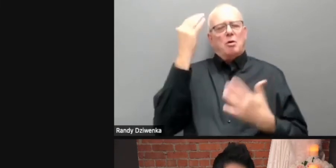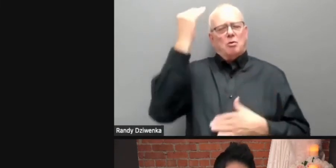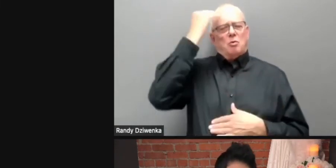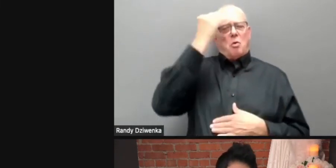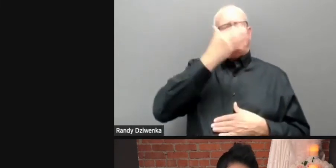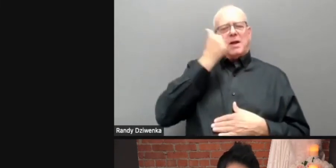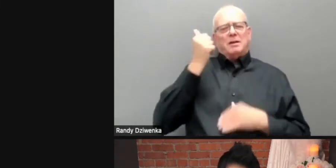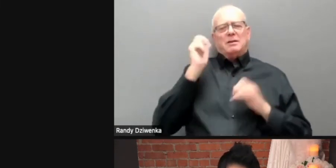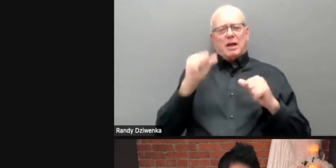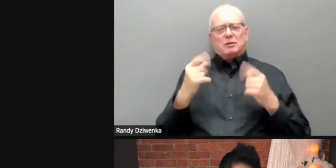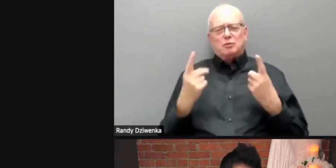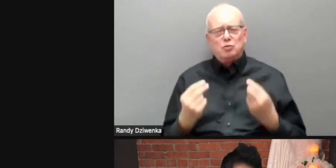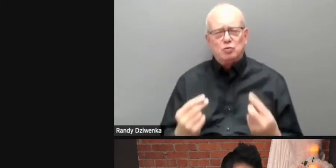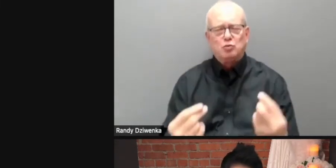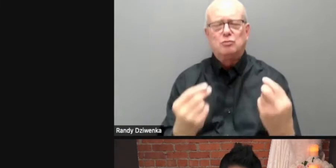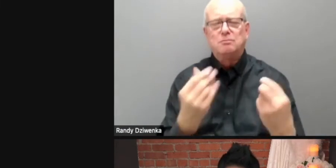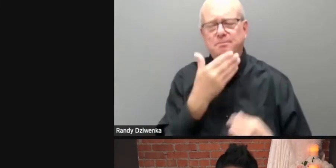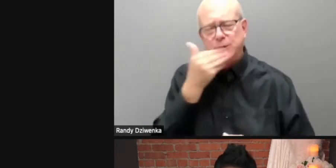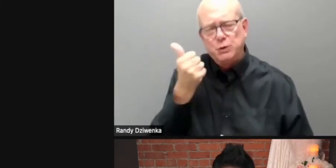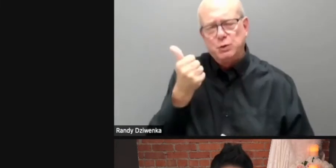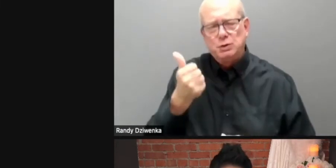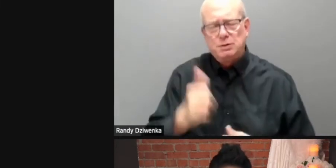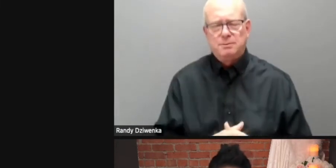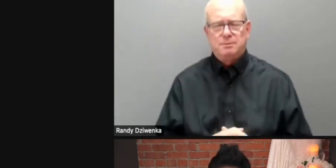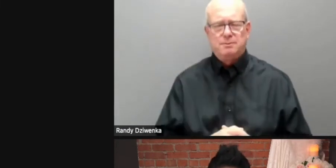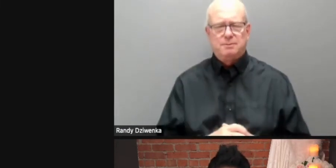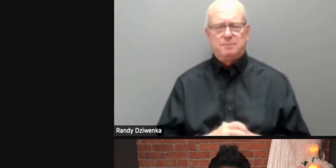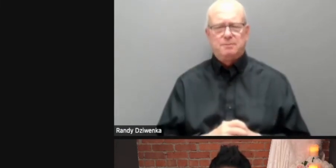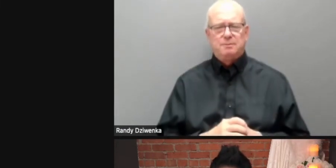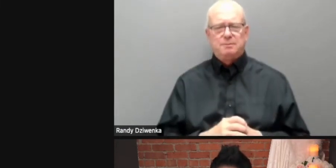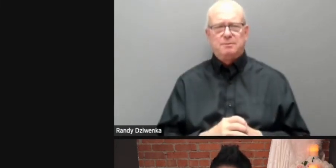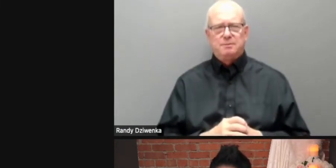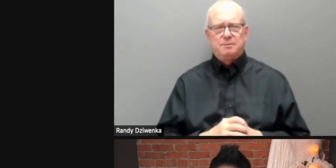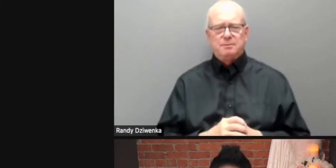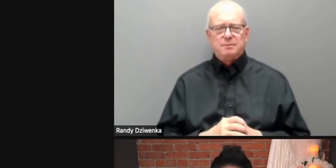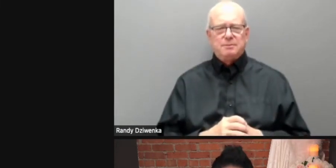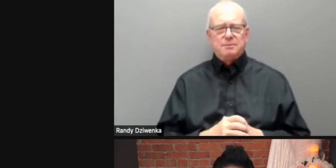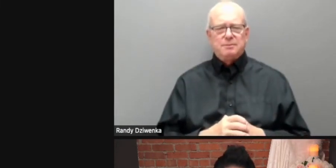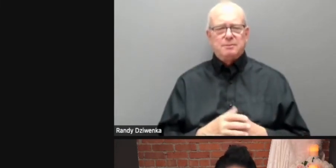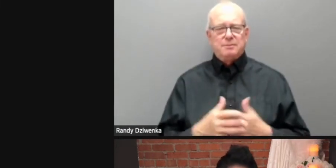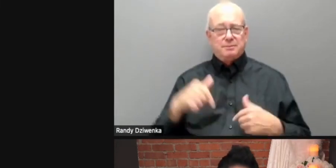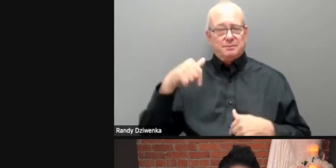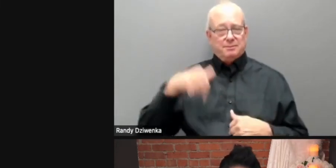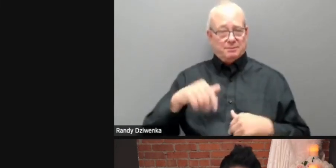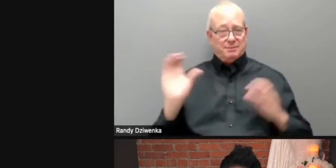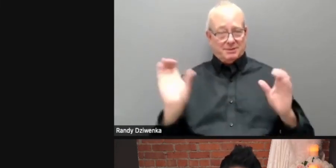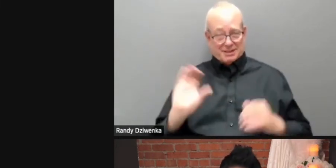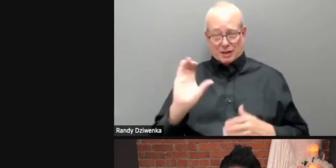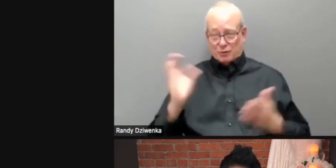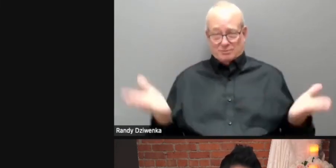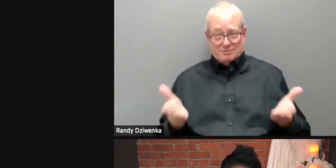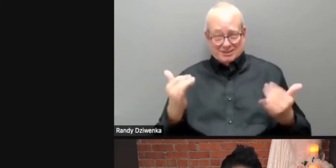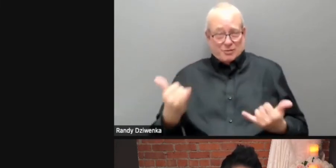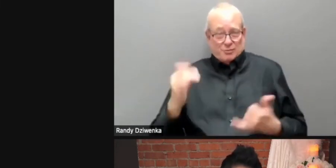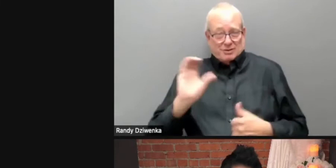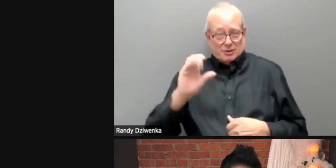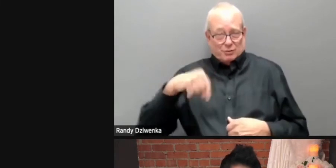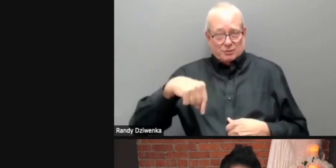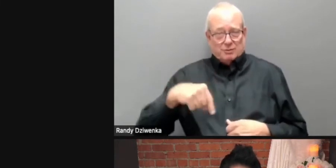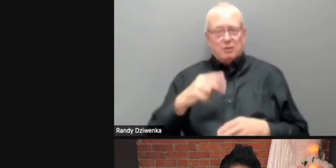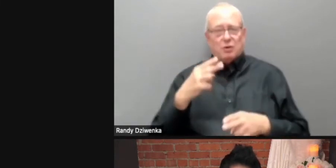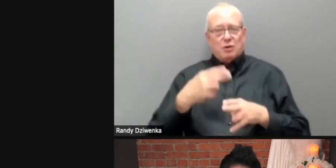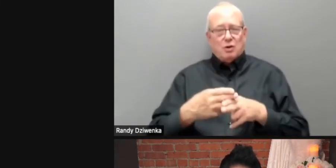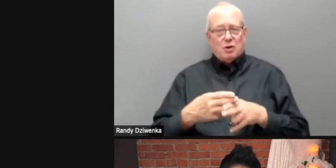Today, Calgary Pride is streaming live from C-Space in Calgary. C-Space is a social enterprise dedicated